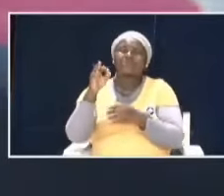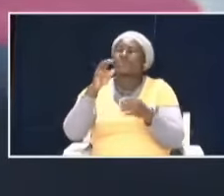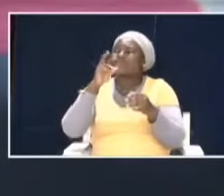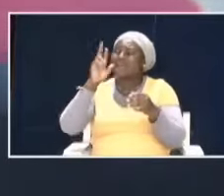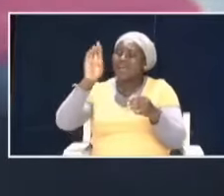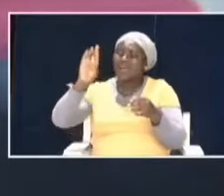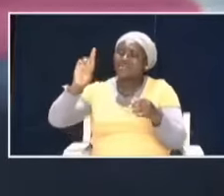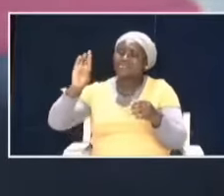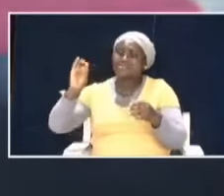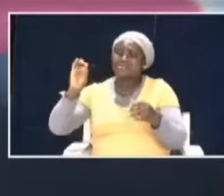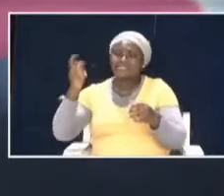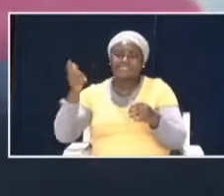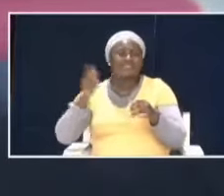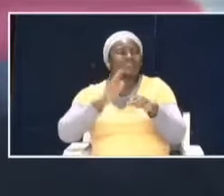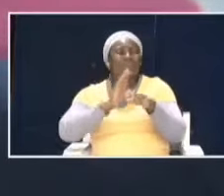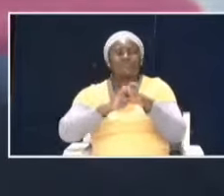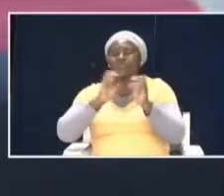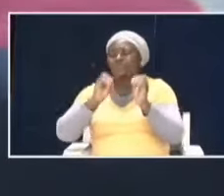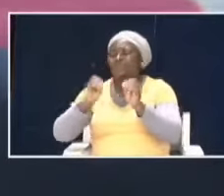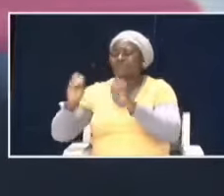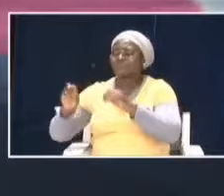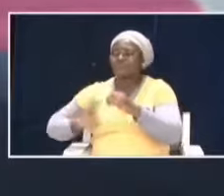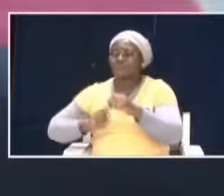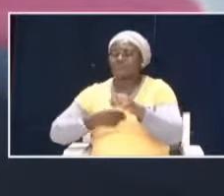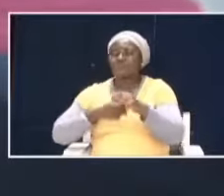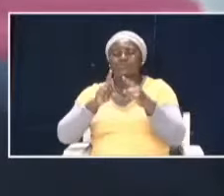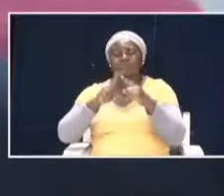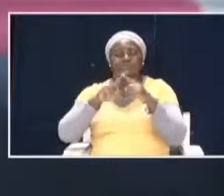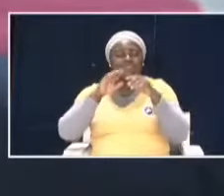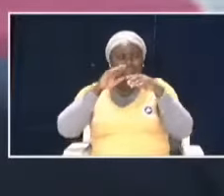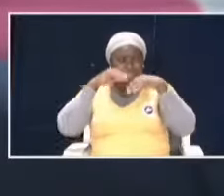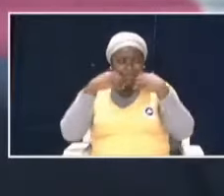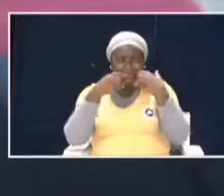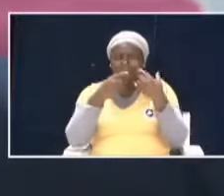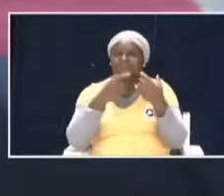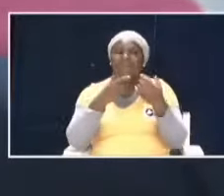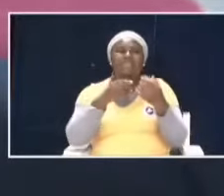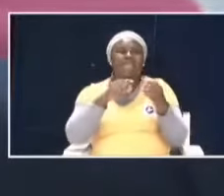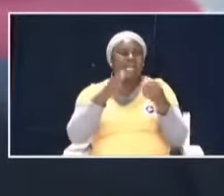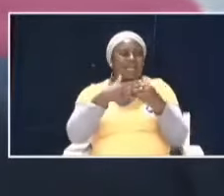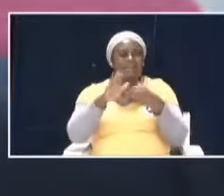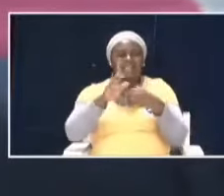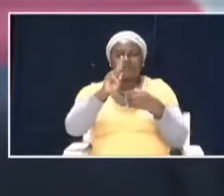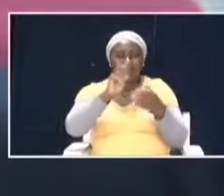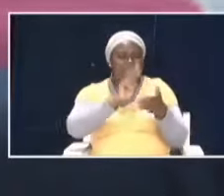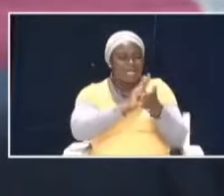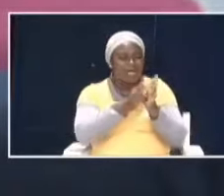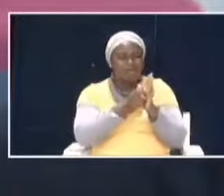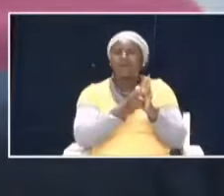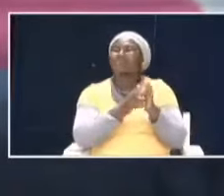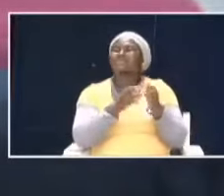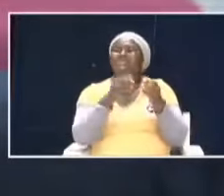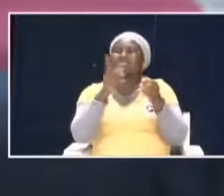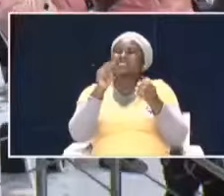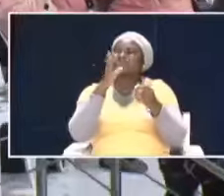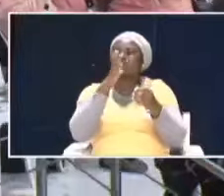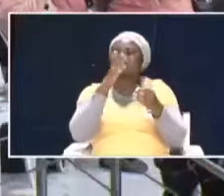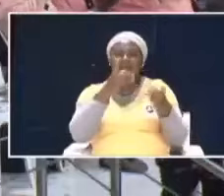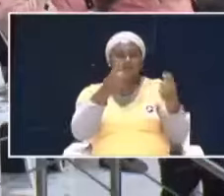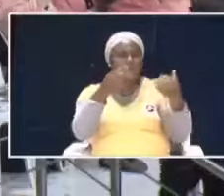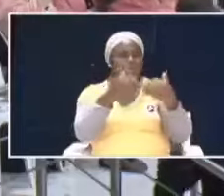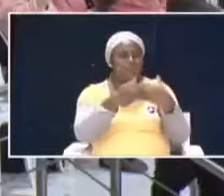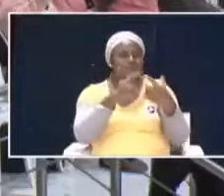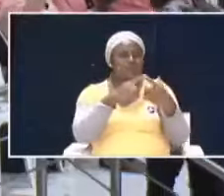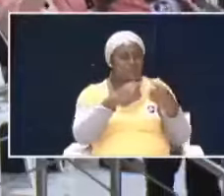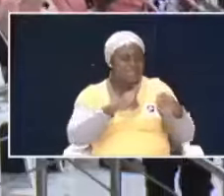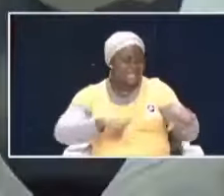put us to shame. And after we have done that for about an hour, the woman came back to life, speaking in tongues. Let hallelujah. Somebody shout